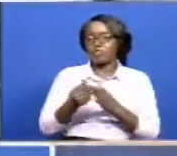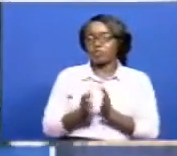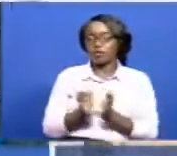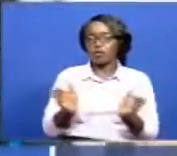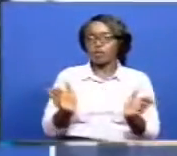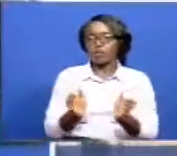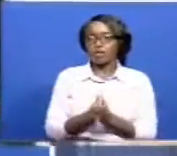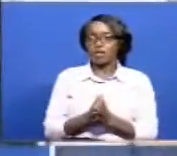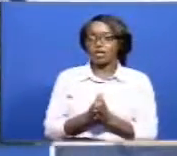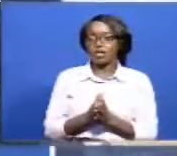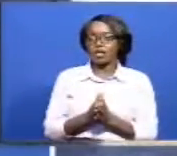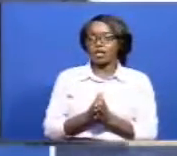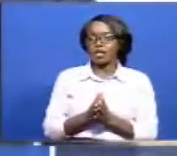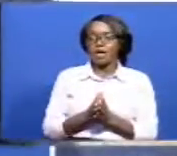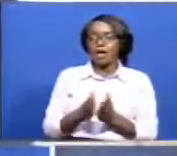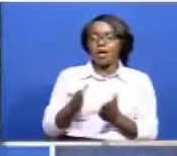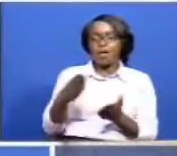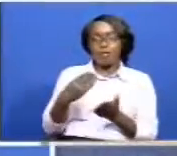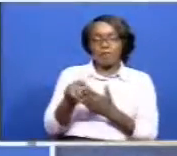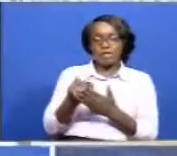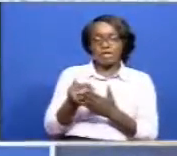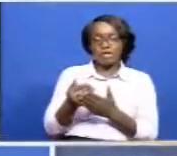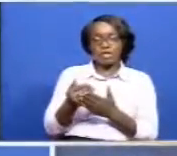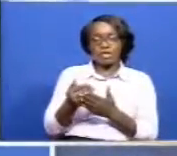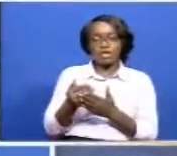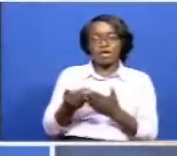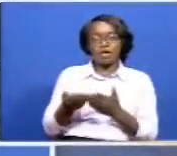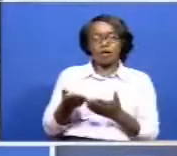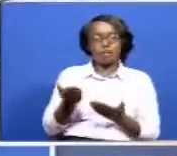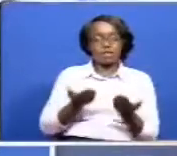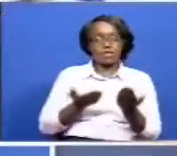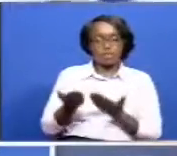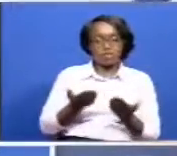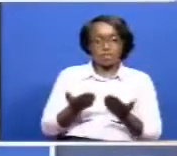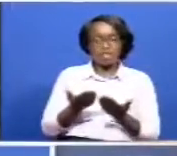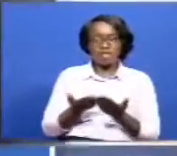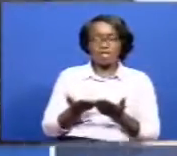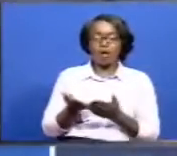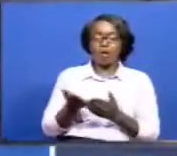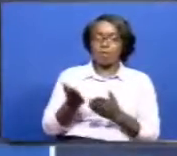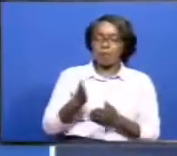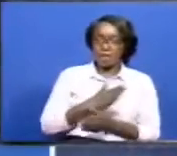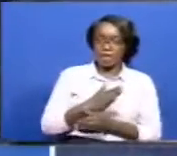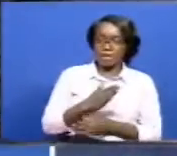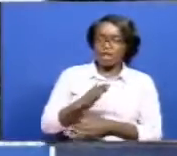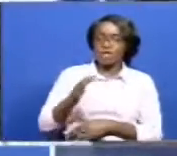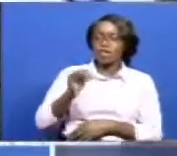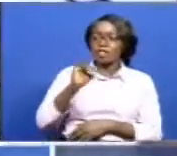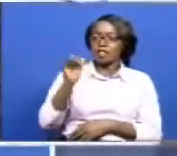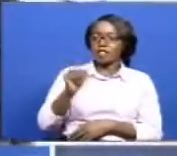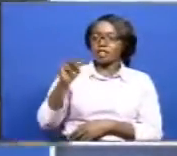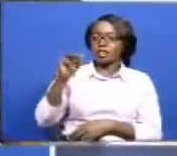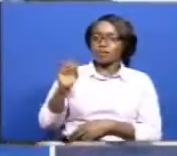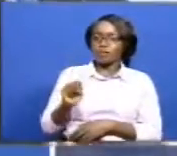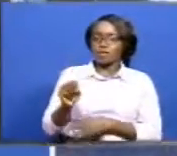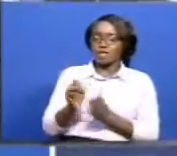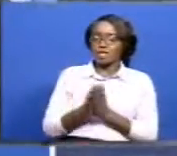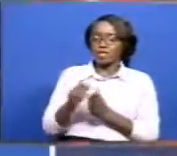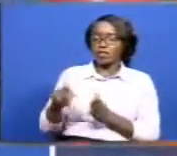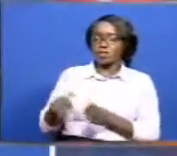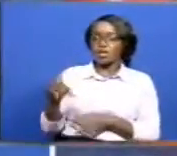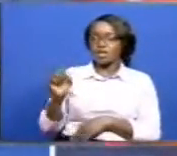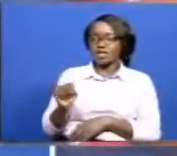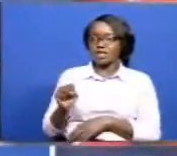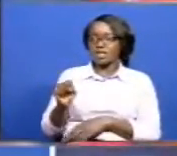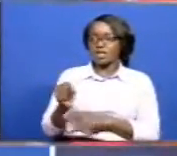The ghost of the managed equipment services has come back to haunt former Health Cabinet Secretary James Macharia and PS Khadija Kasachon.